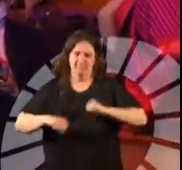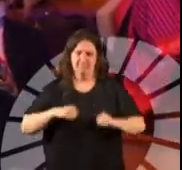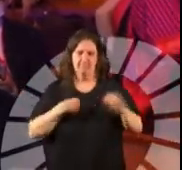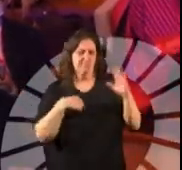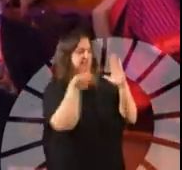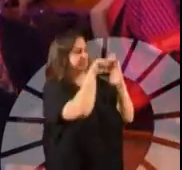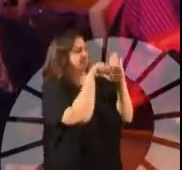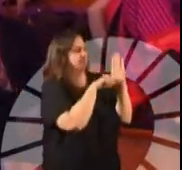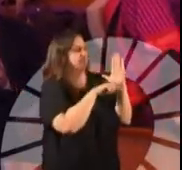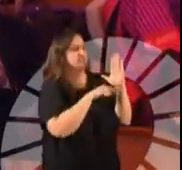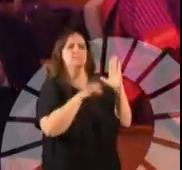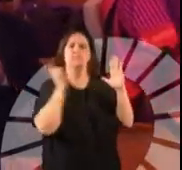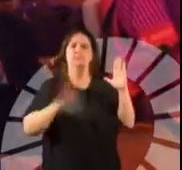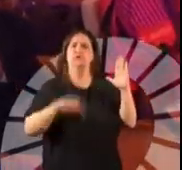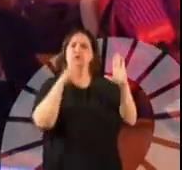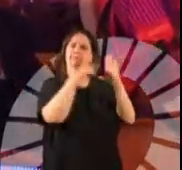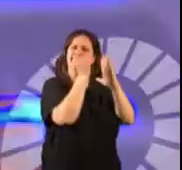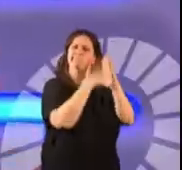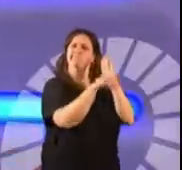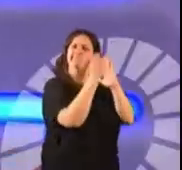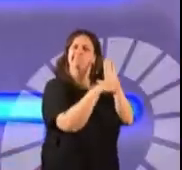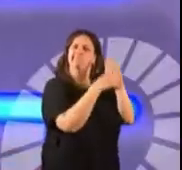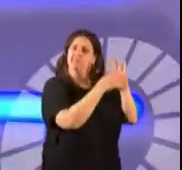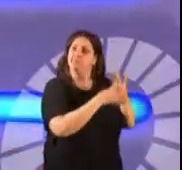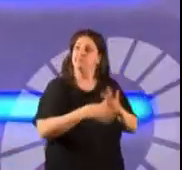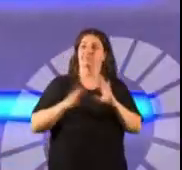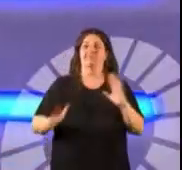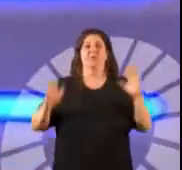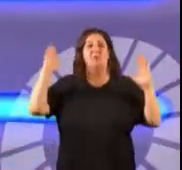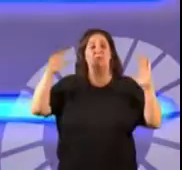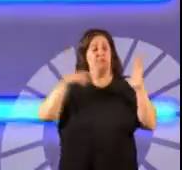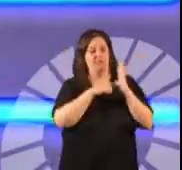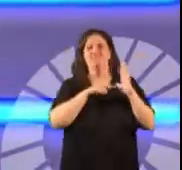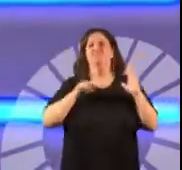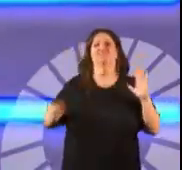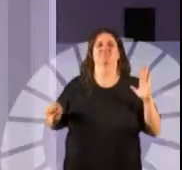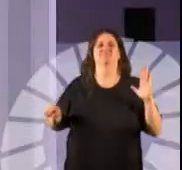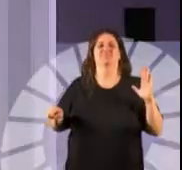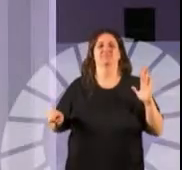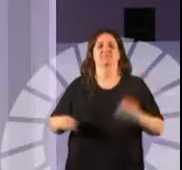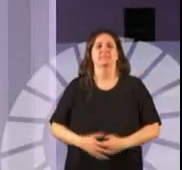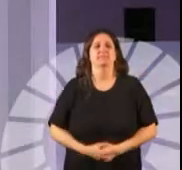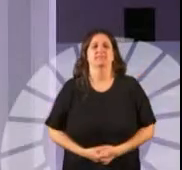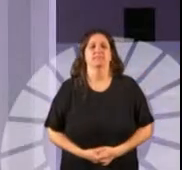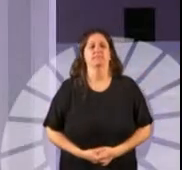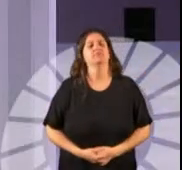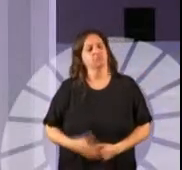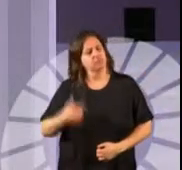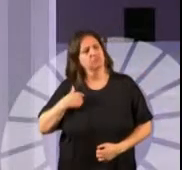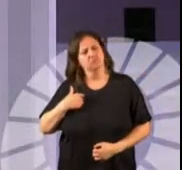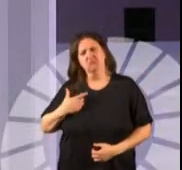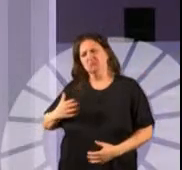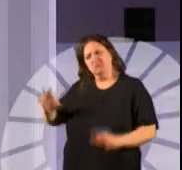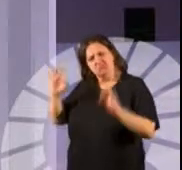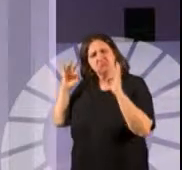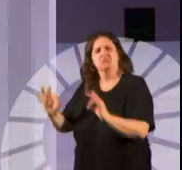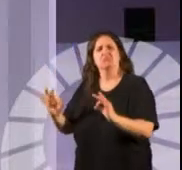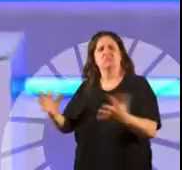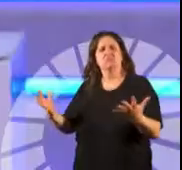but I agree we need accountability, we need transparency, we need to understand what it is we're trying to achieve